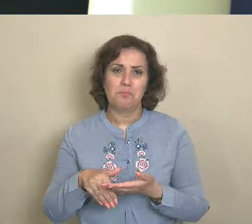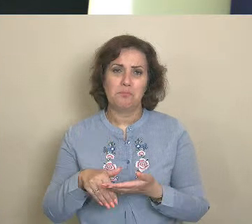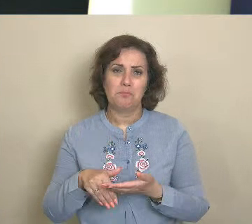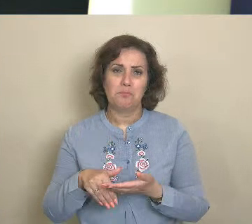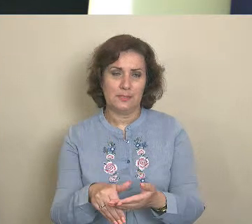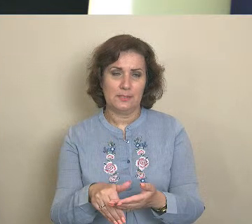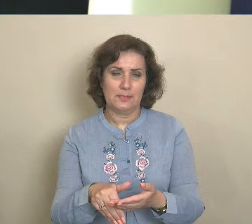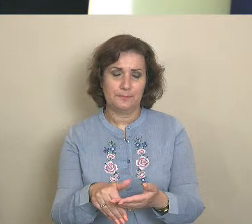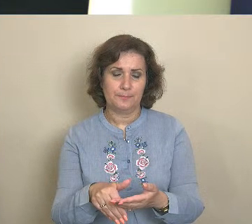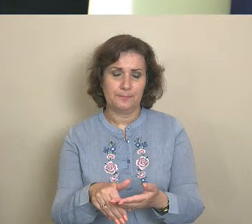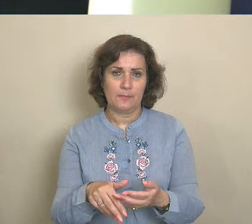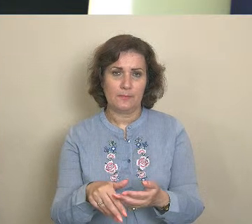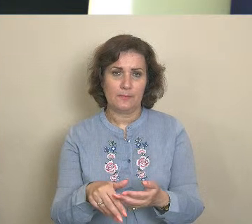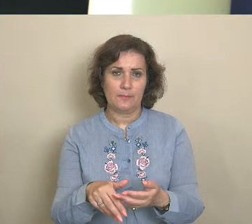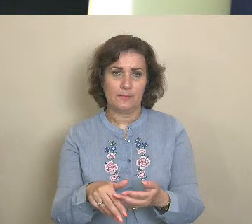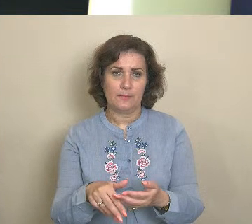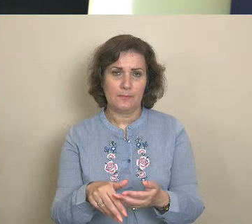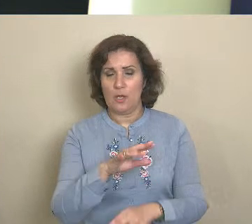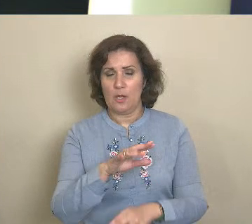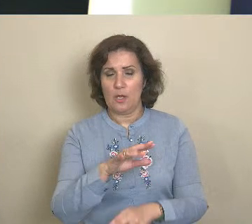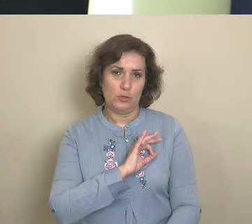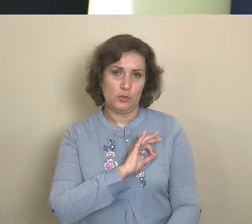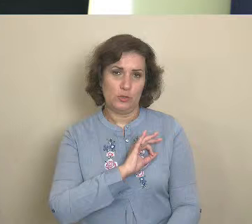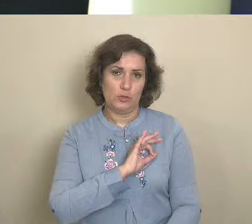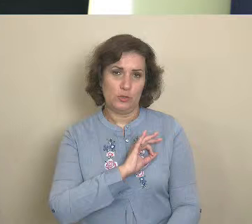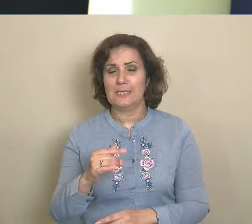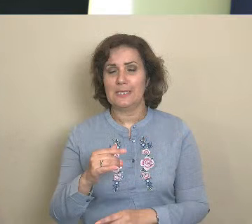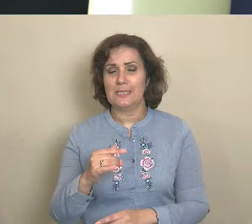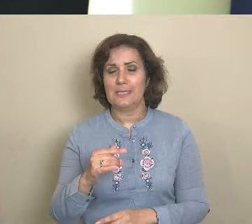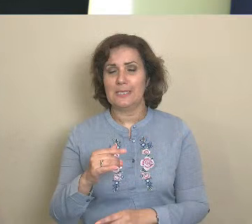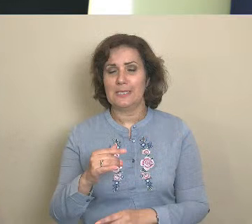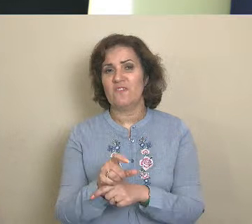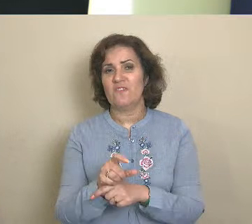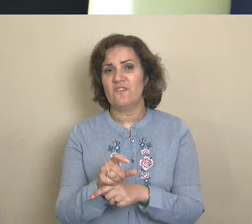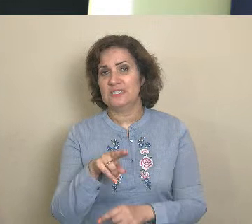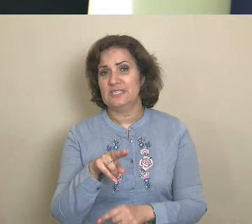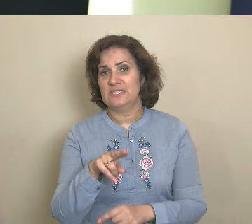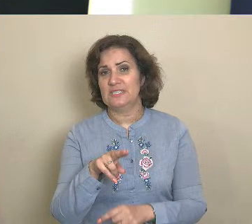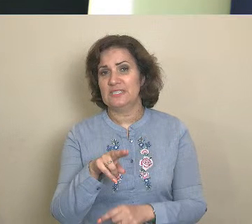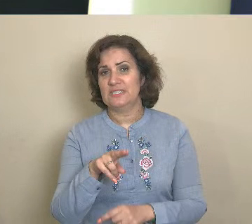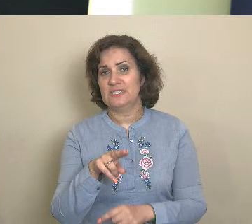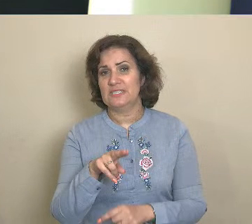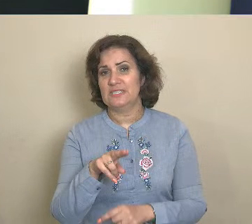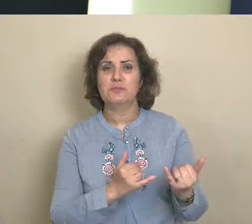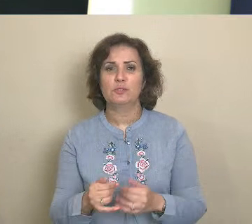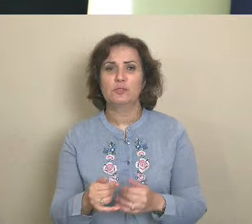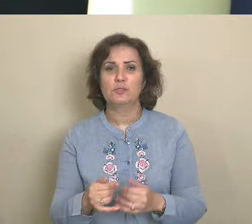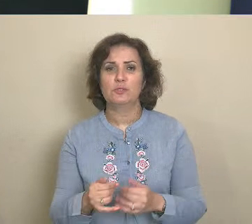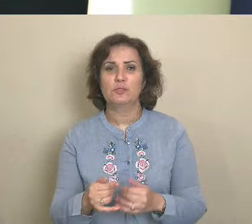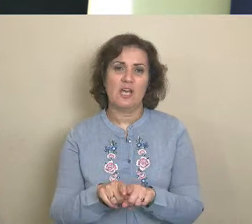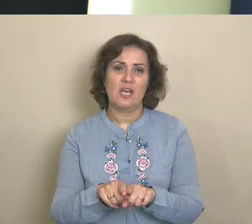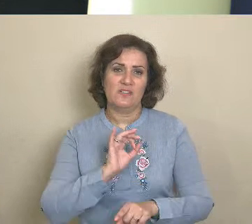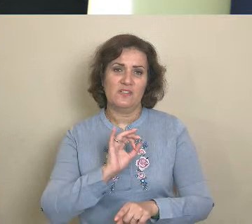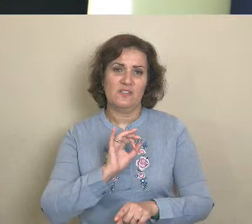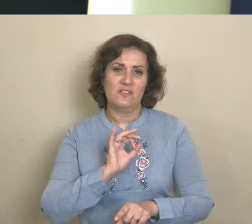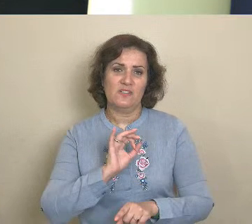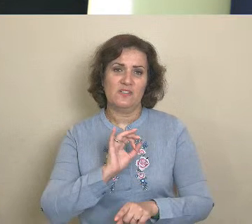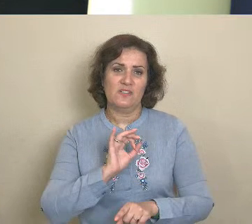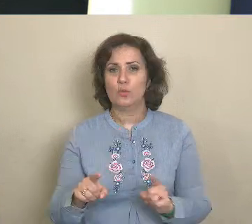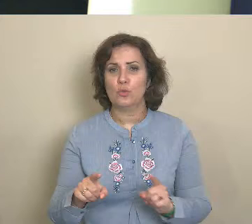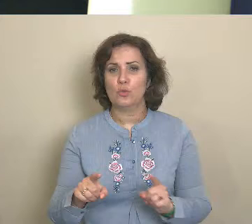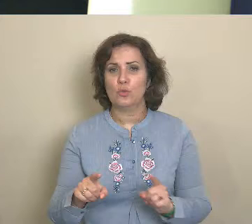to promote to the utmost to the uniform application of this law, because the function of